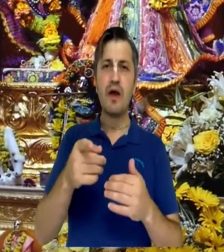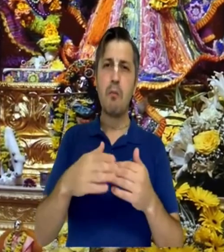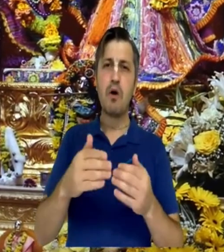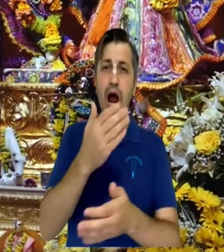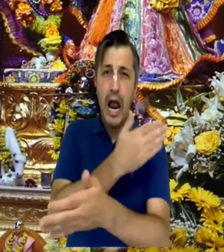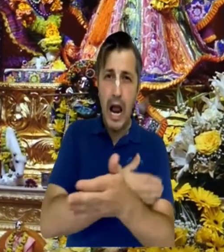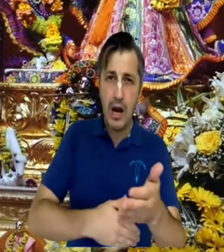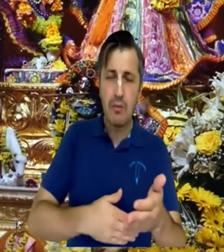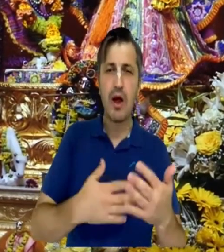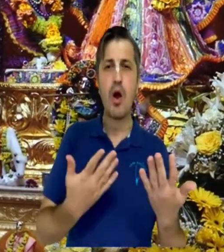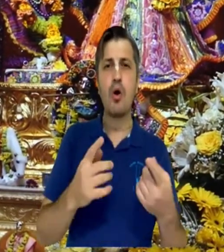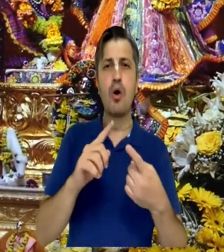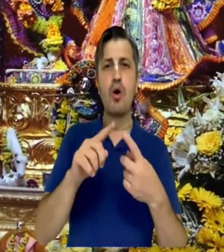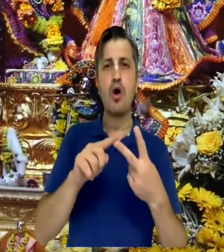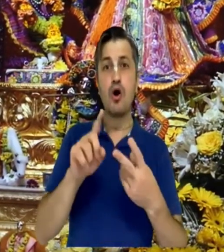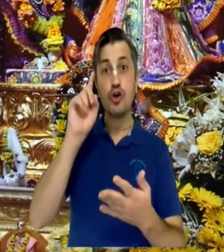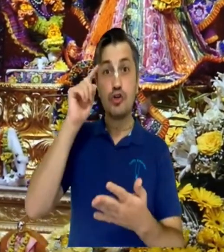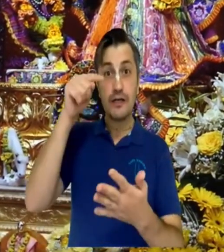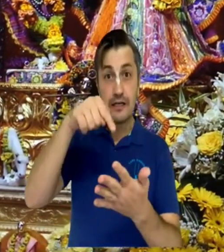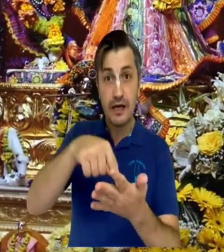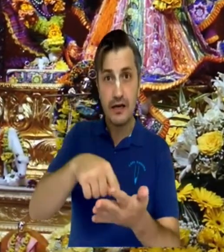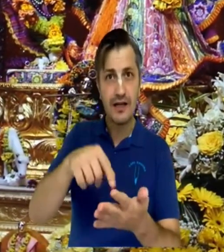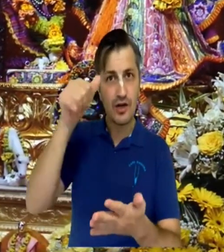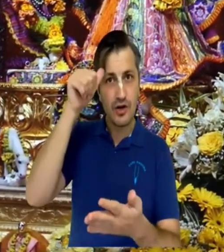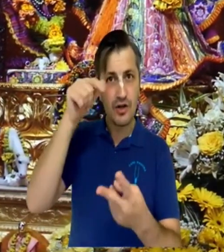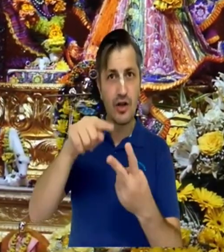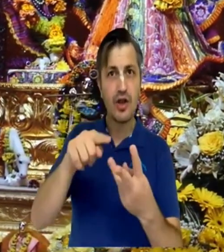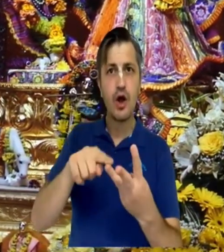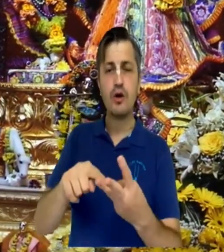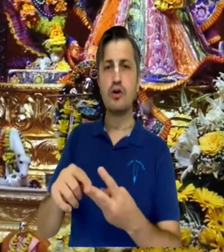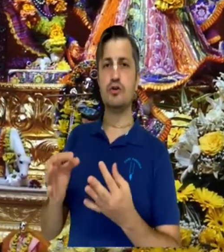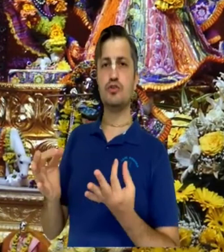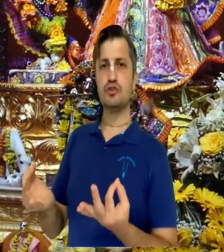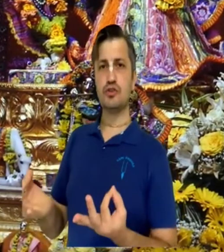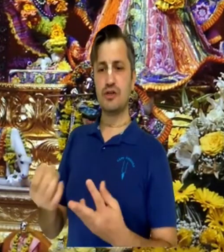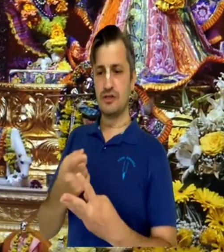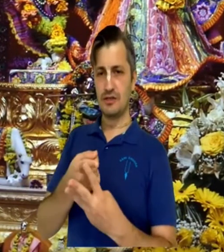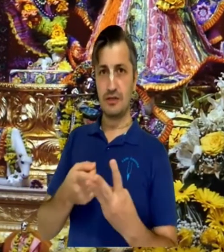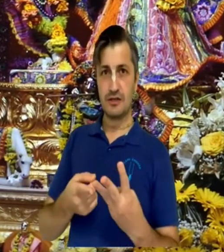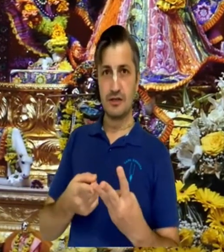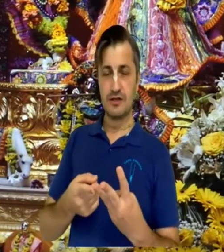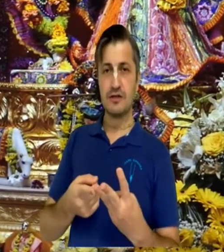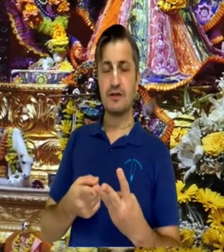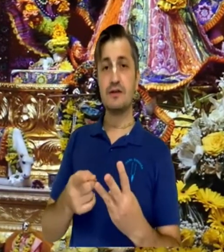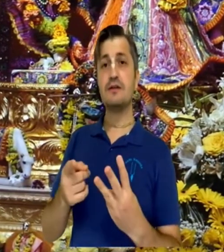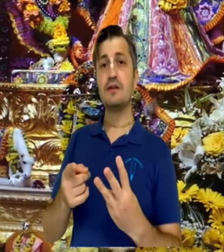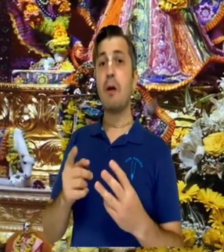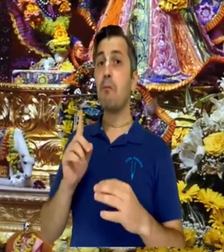yoga tradition, but ultimately the supreme truth is the supreme personality of